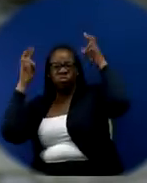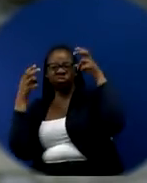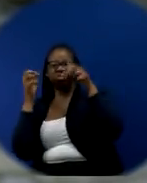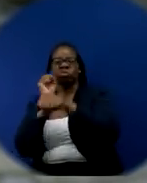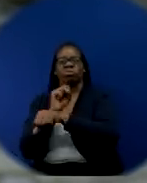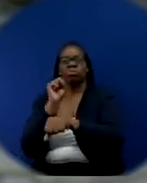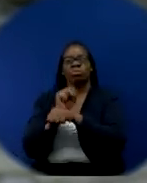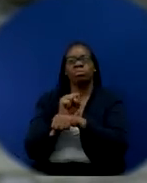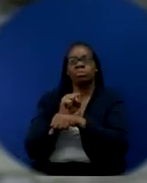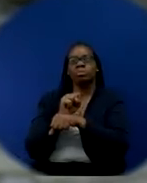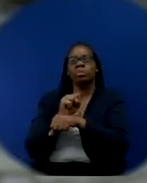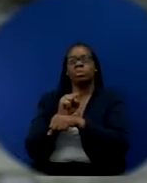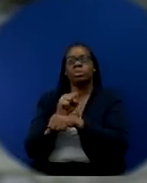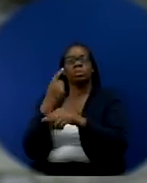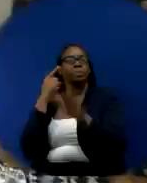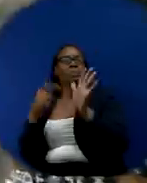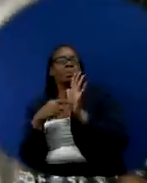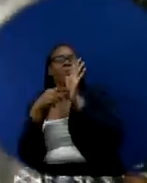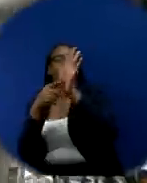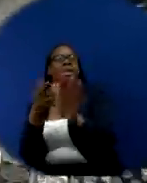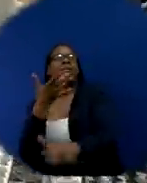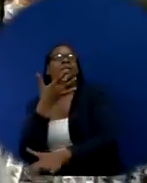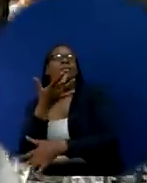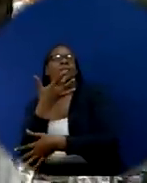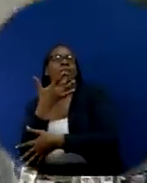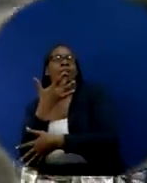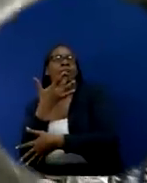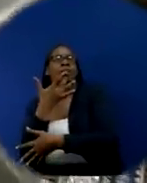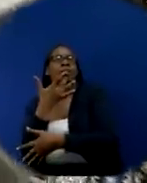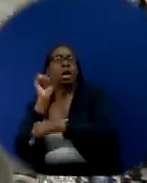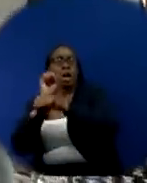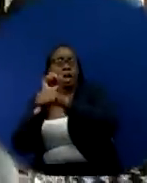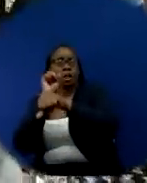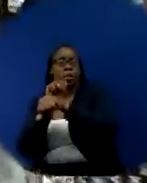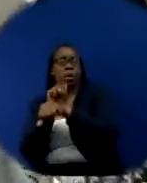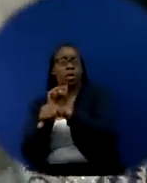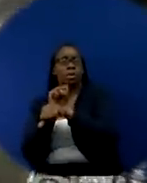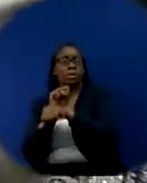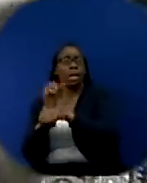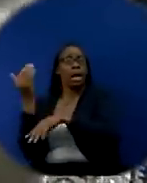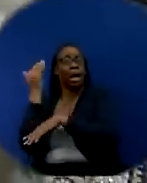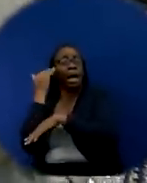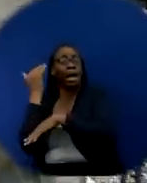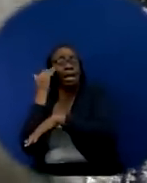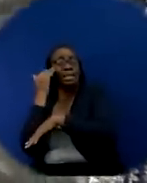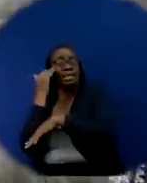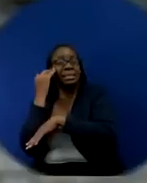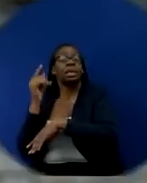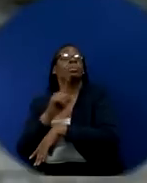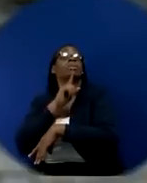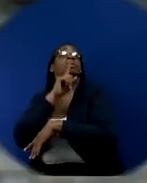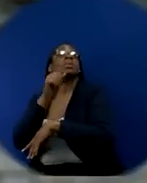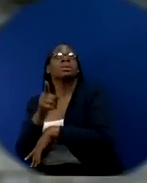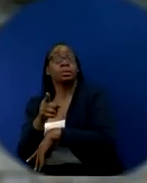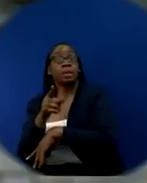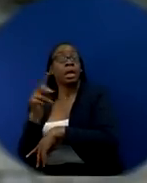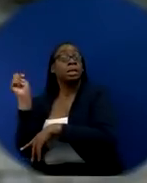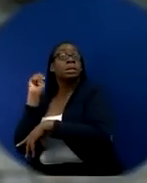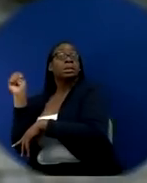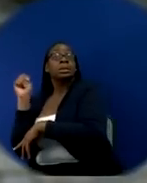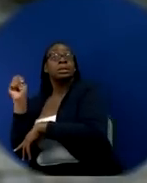ever seen the Lord show you his favor in the workplace? I need somebody with a profession to